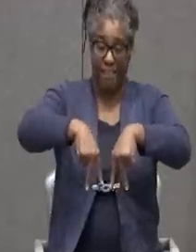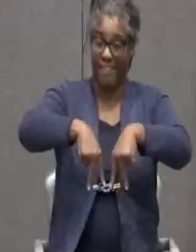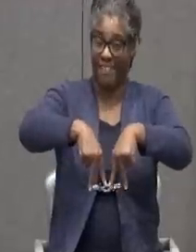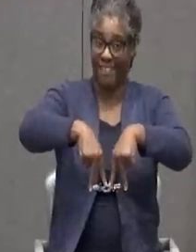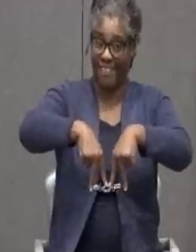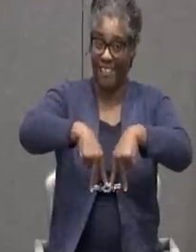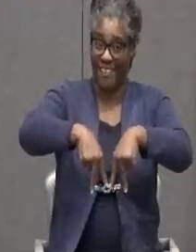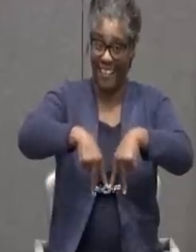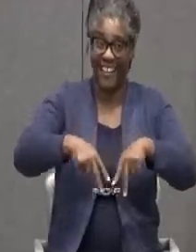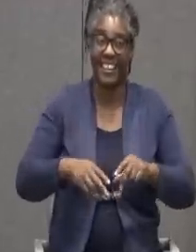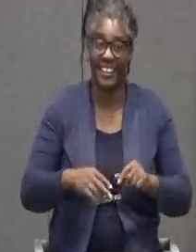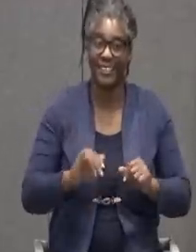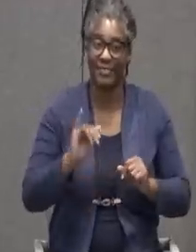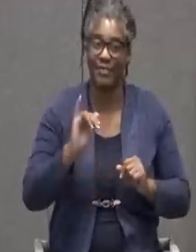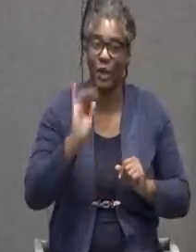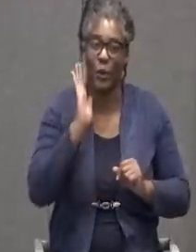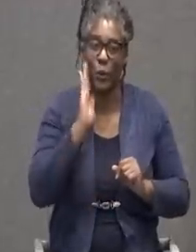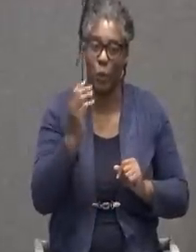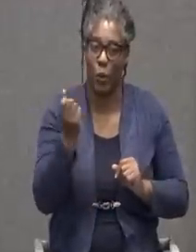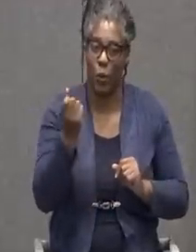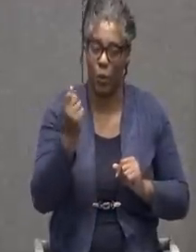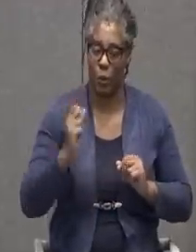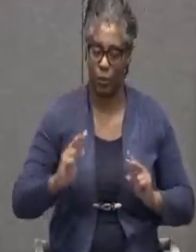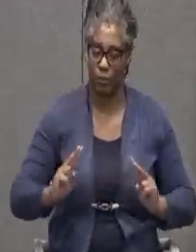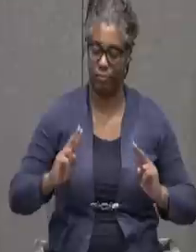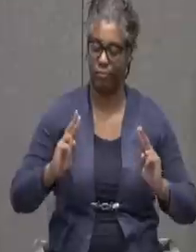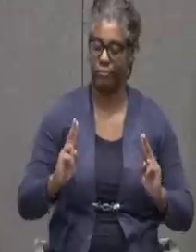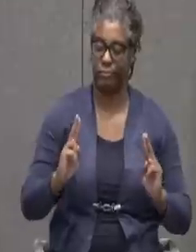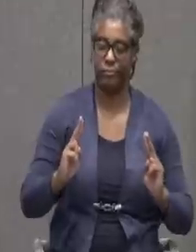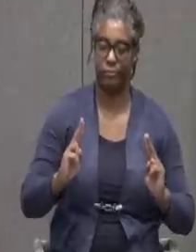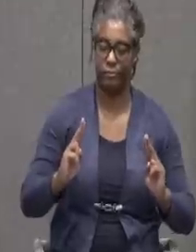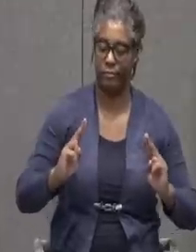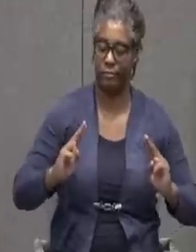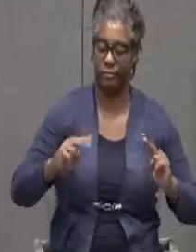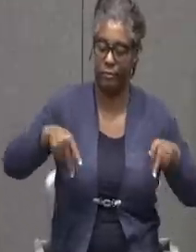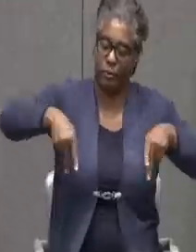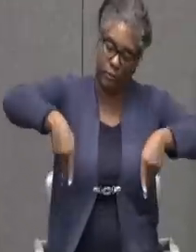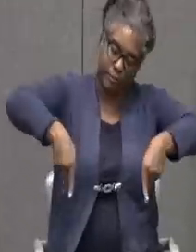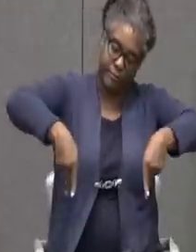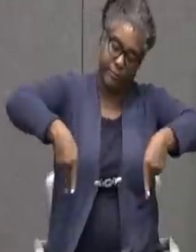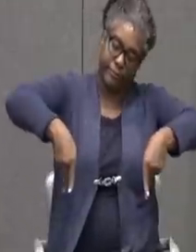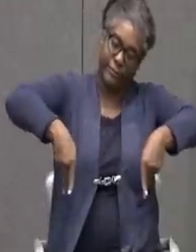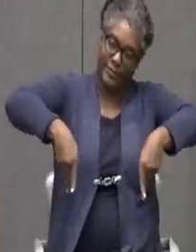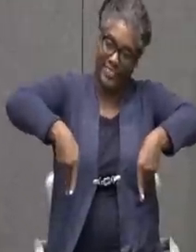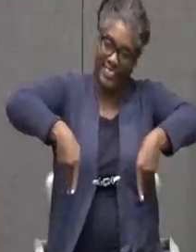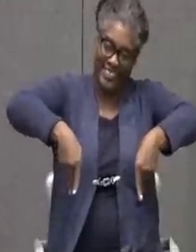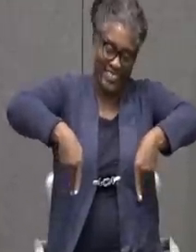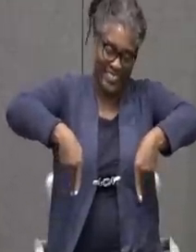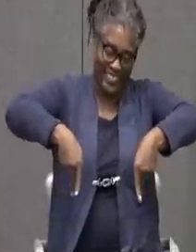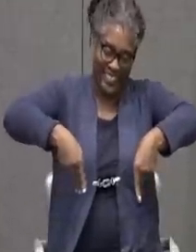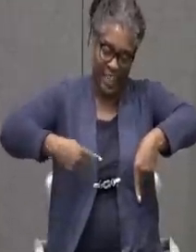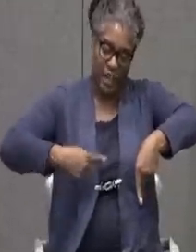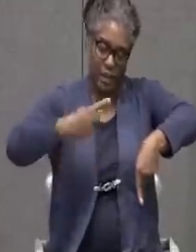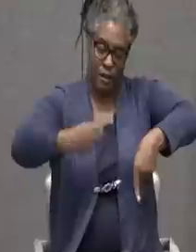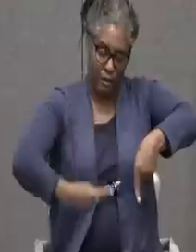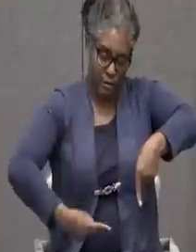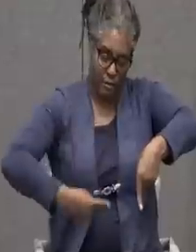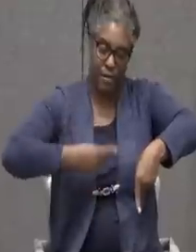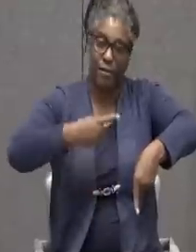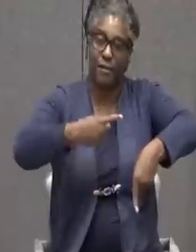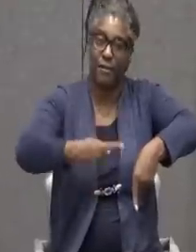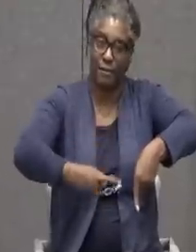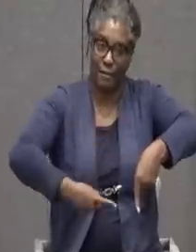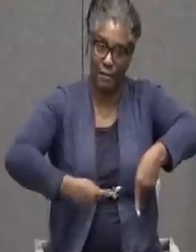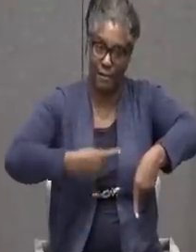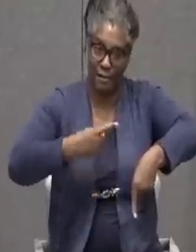Now, these are already dry. They've already cooled down, and I think I'm ready to attach them to my